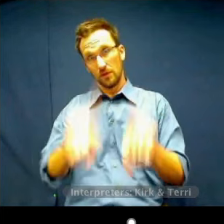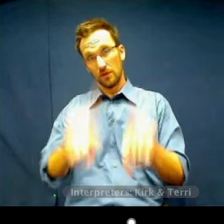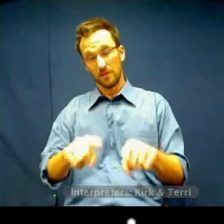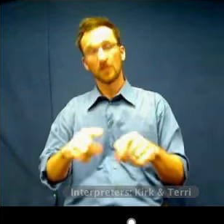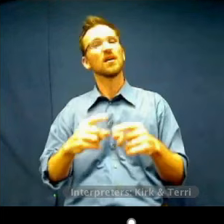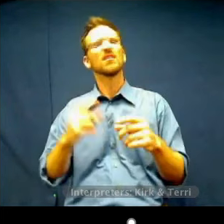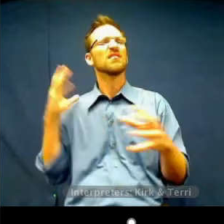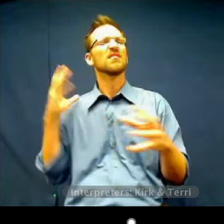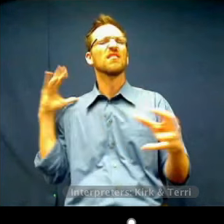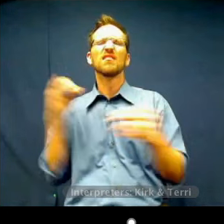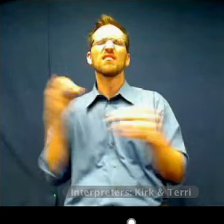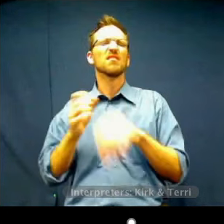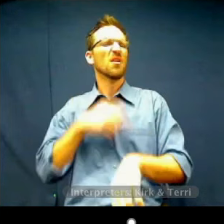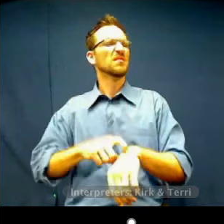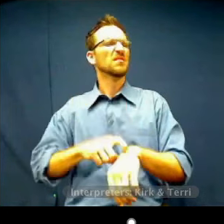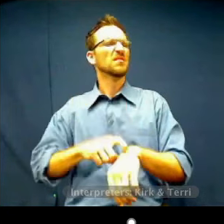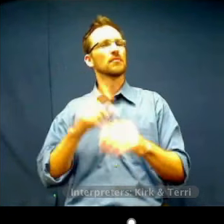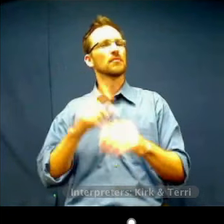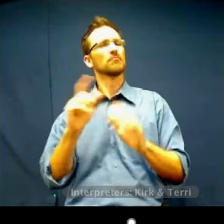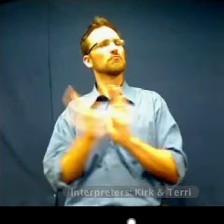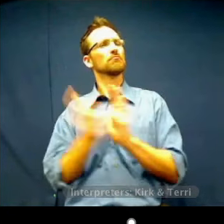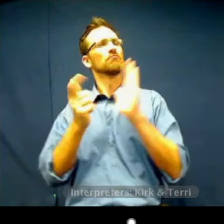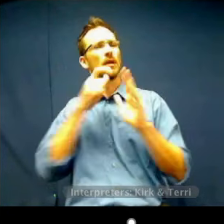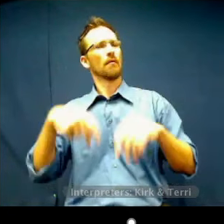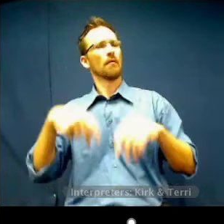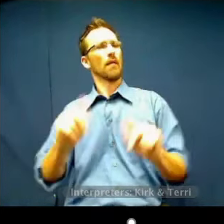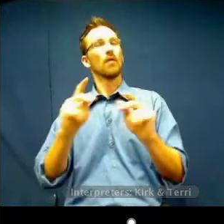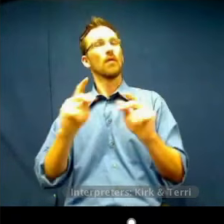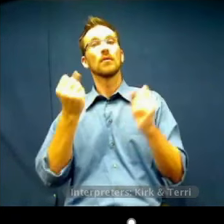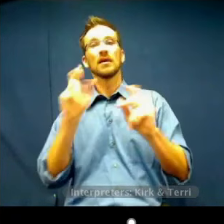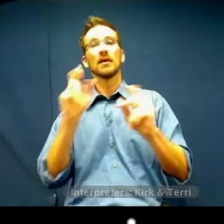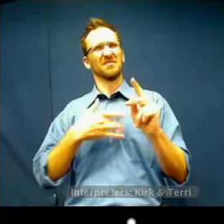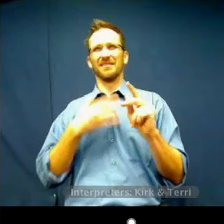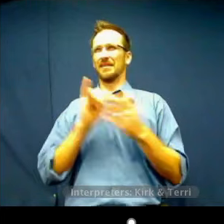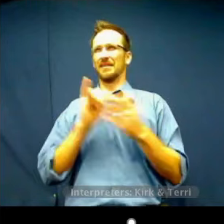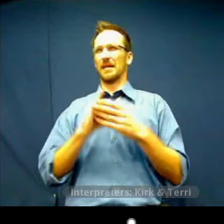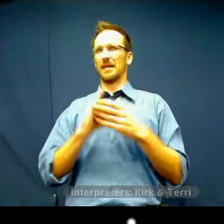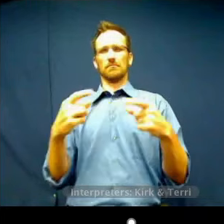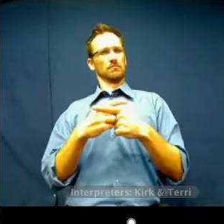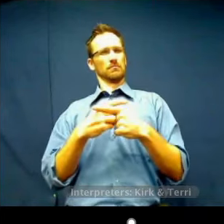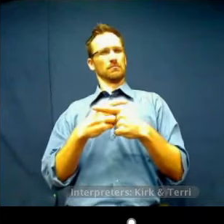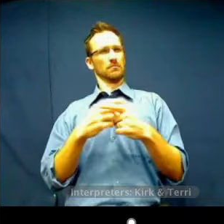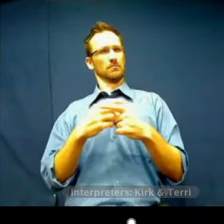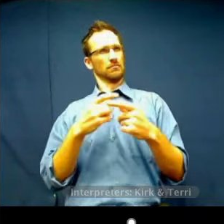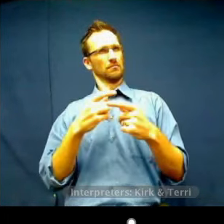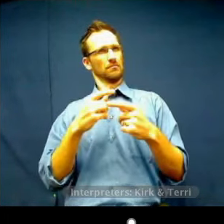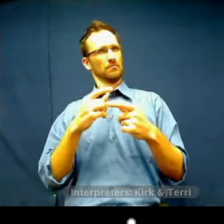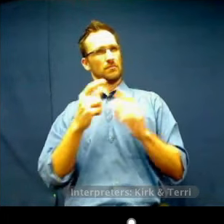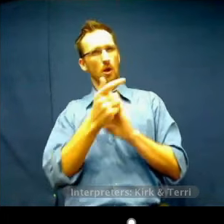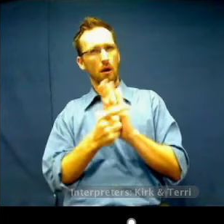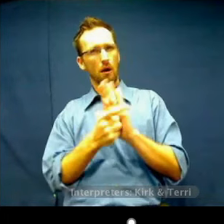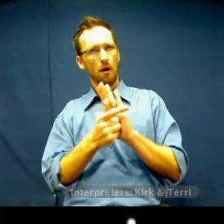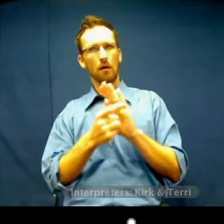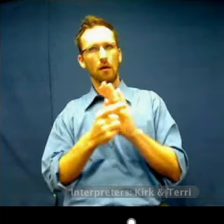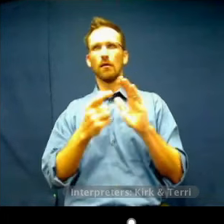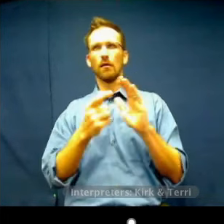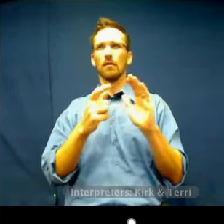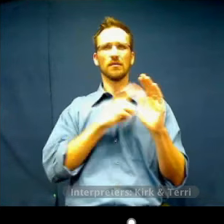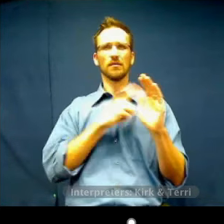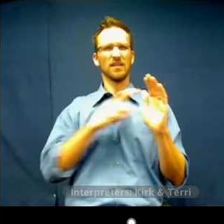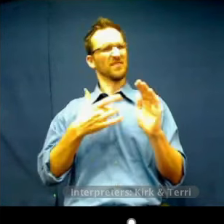was felt that they were against public policy. It was bad policy to encourage people